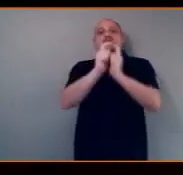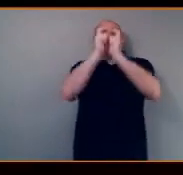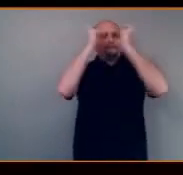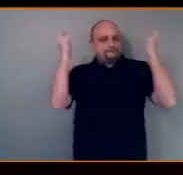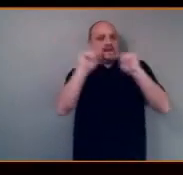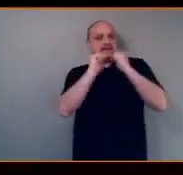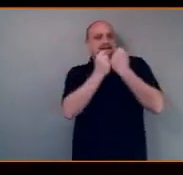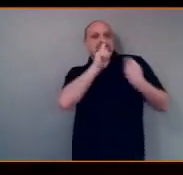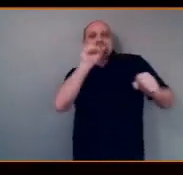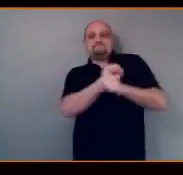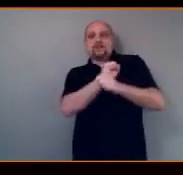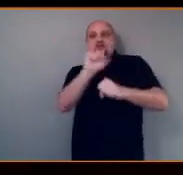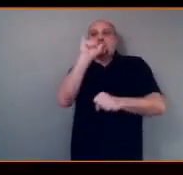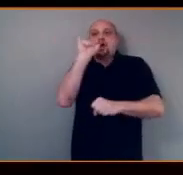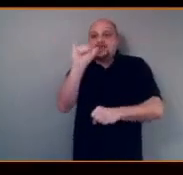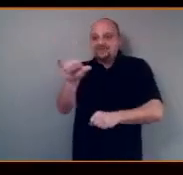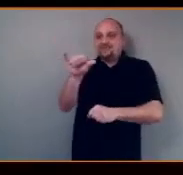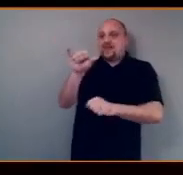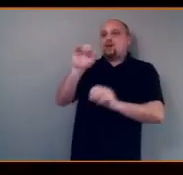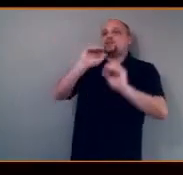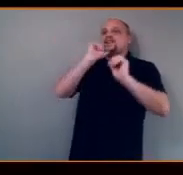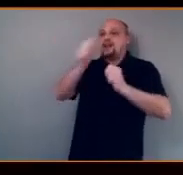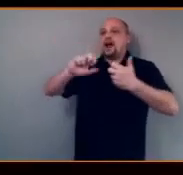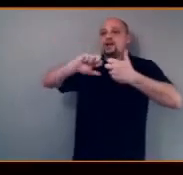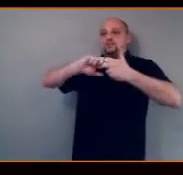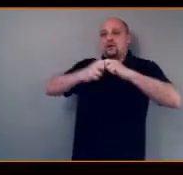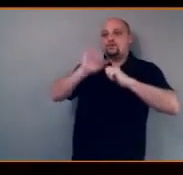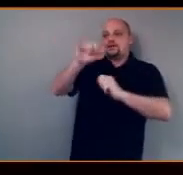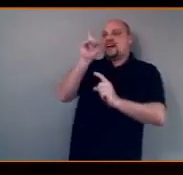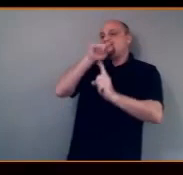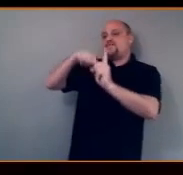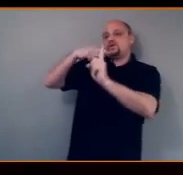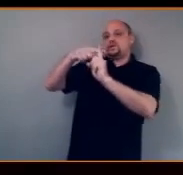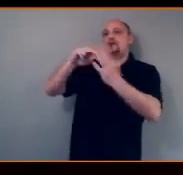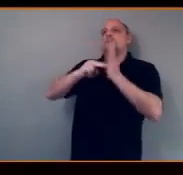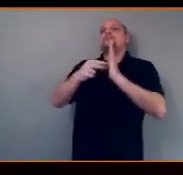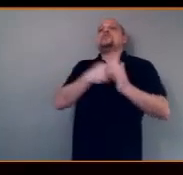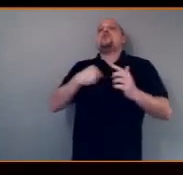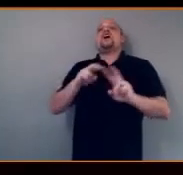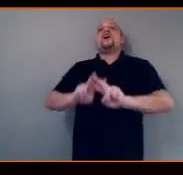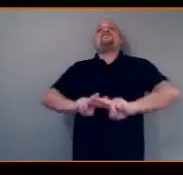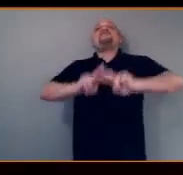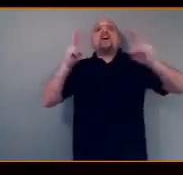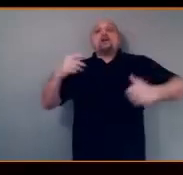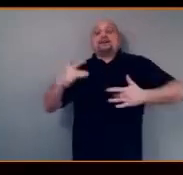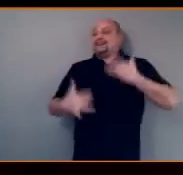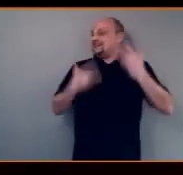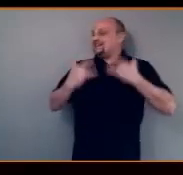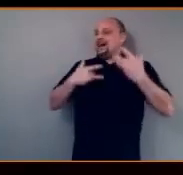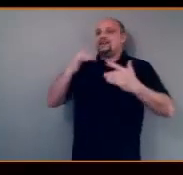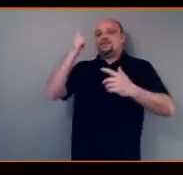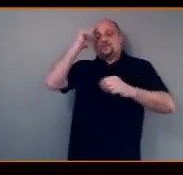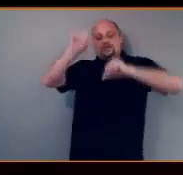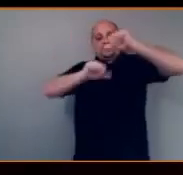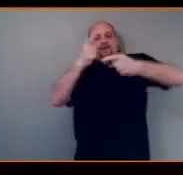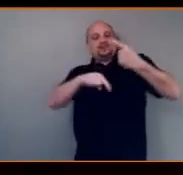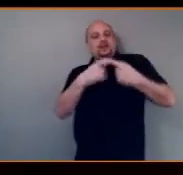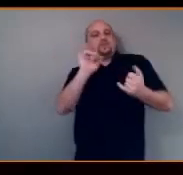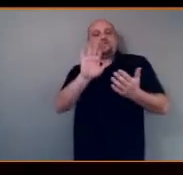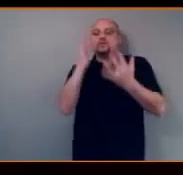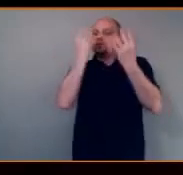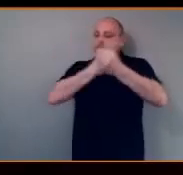was not an issue, the whole false positive. So yeah, we are excited for the science coming from these pristine